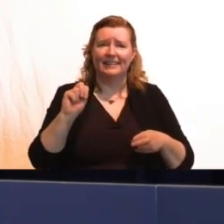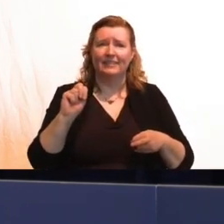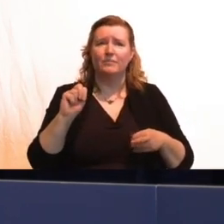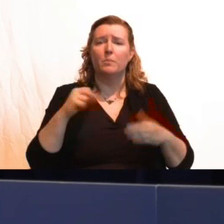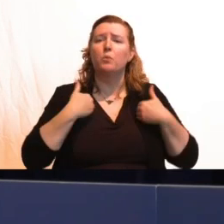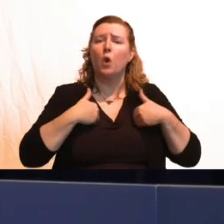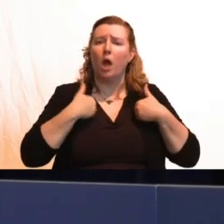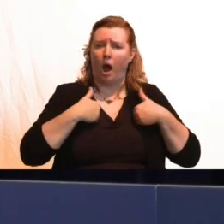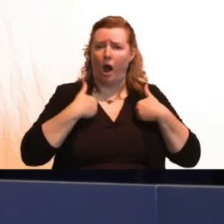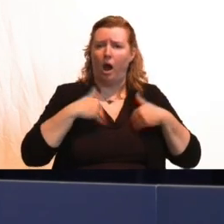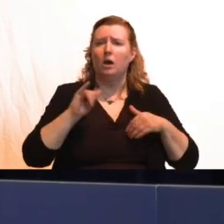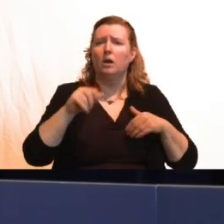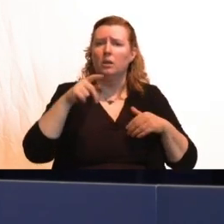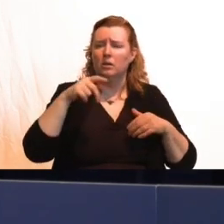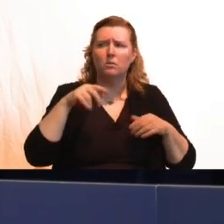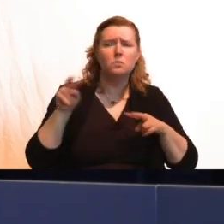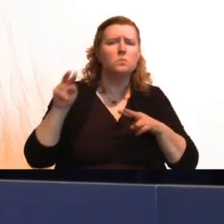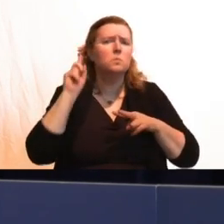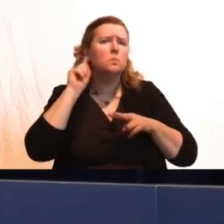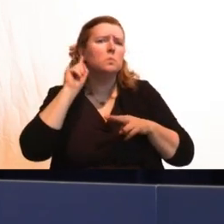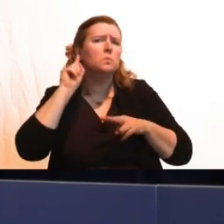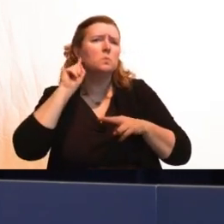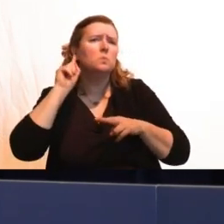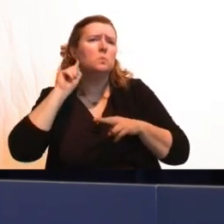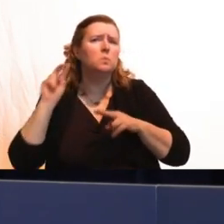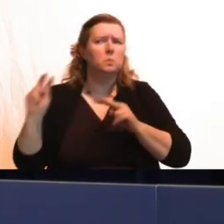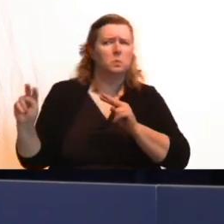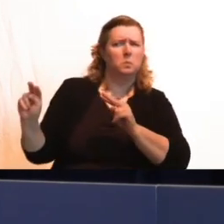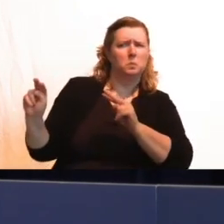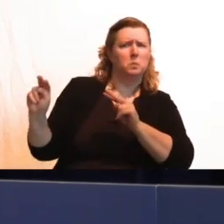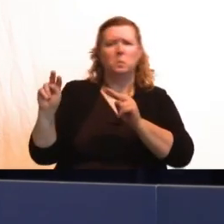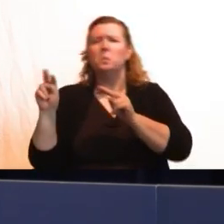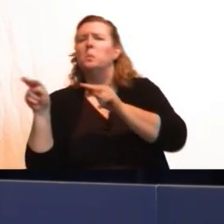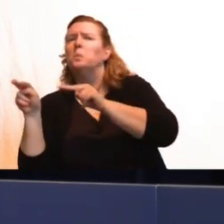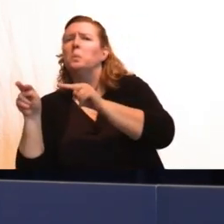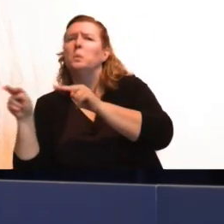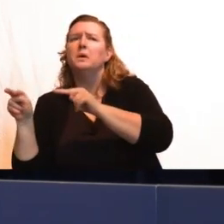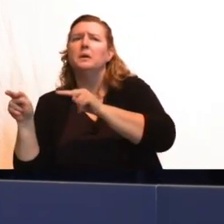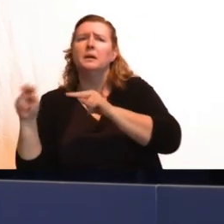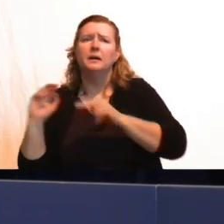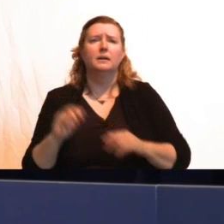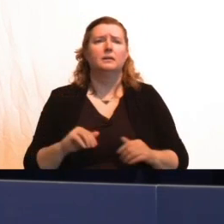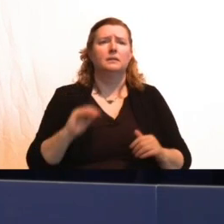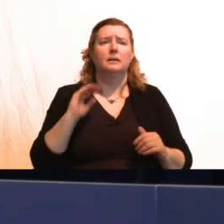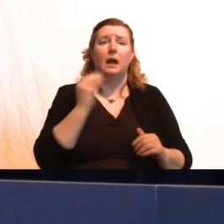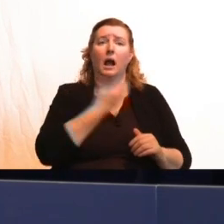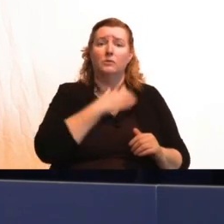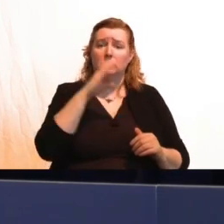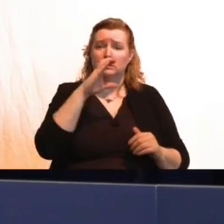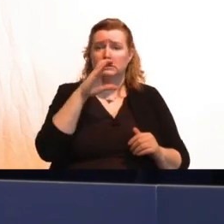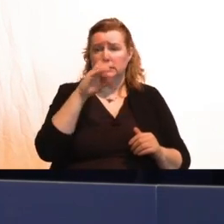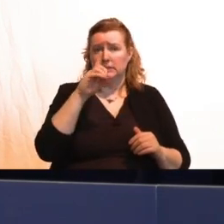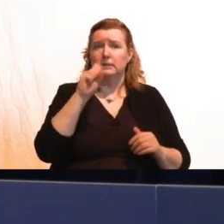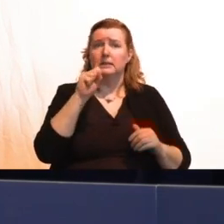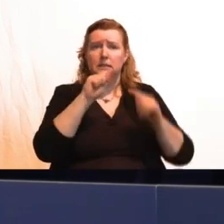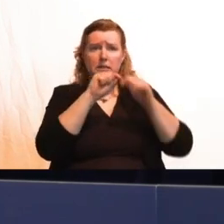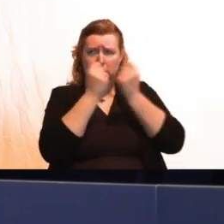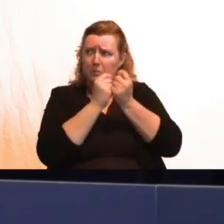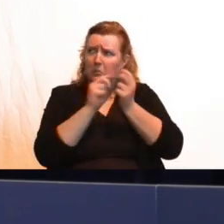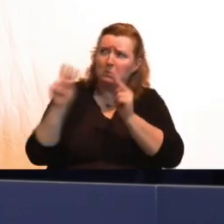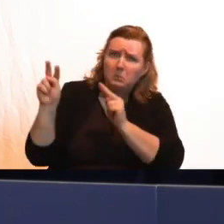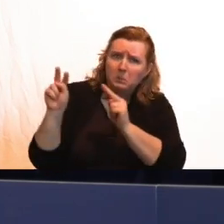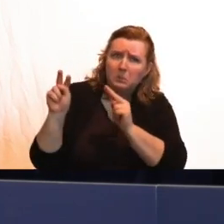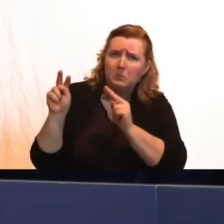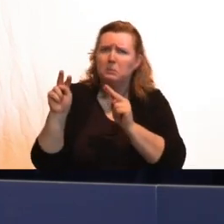team, was remaining vigilant and also monitoring, for example, an Ebola outbreak in the Congo